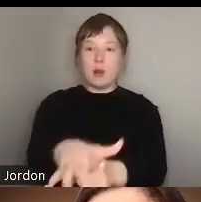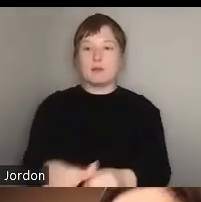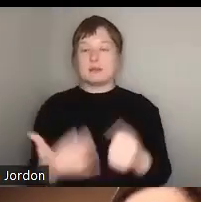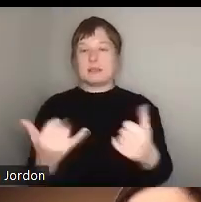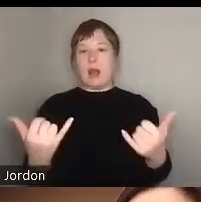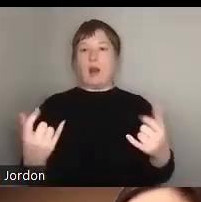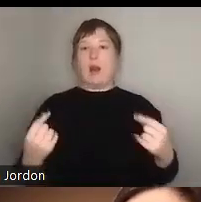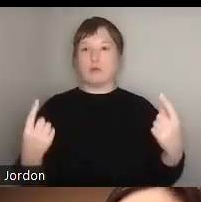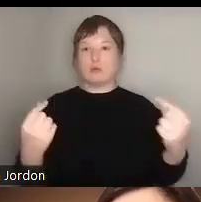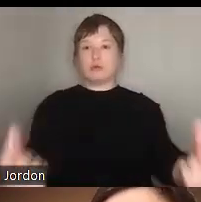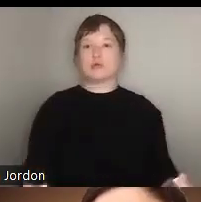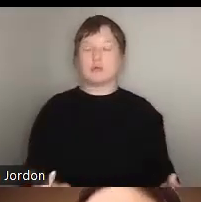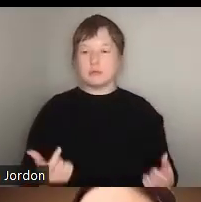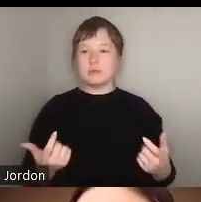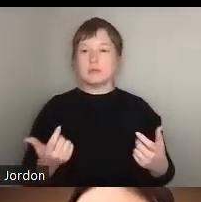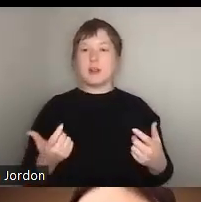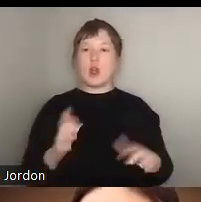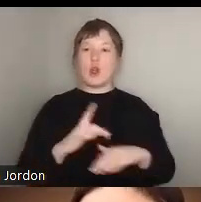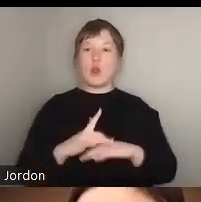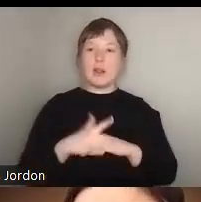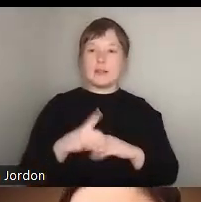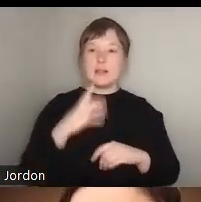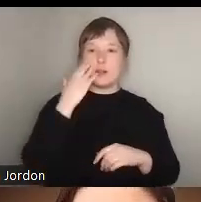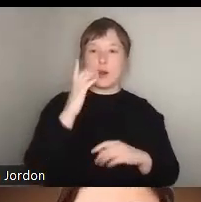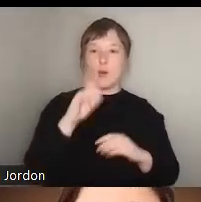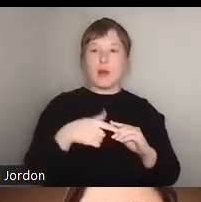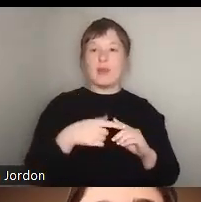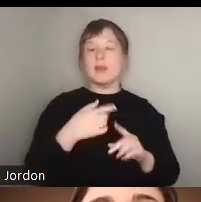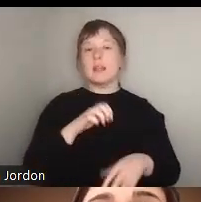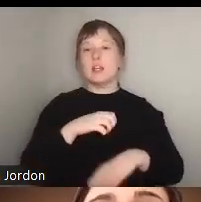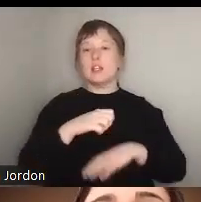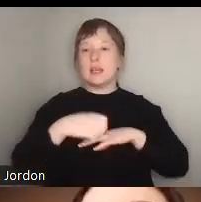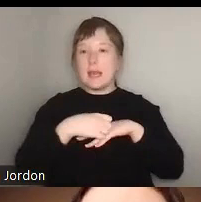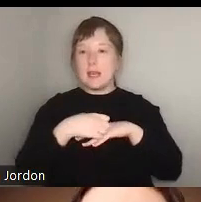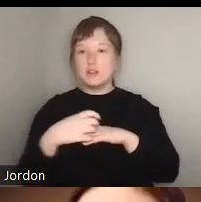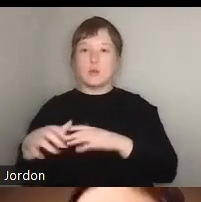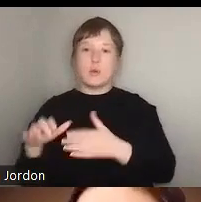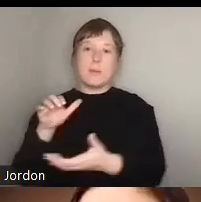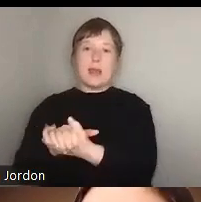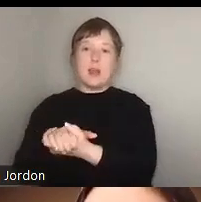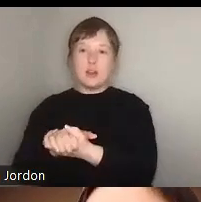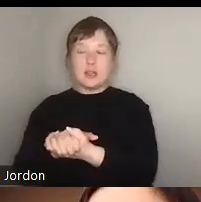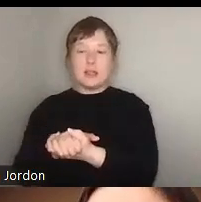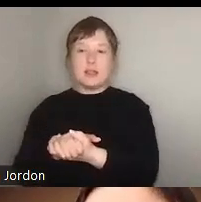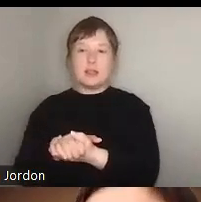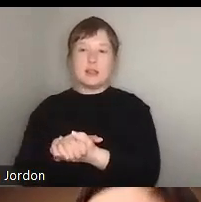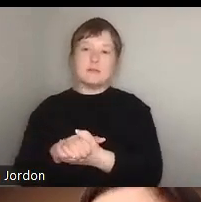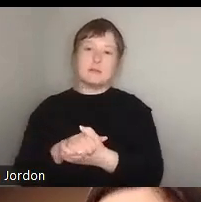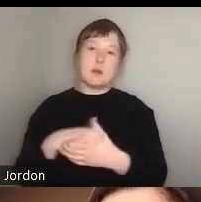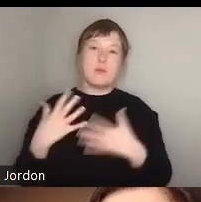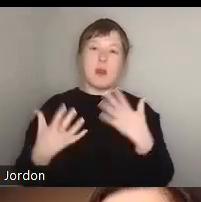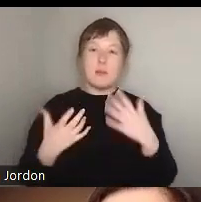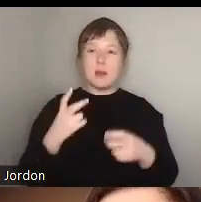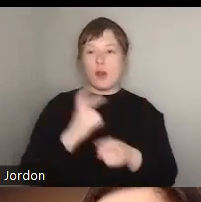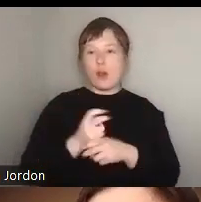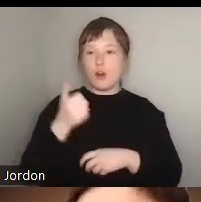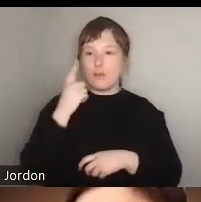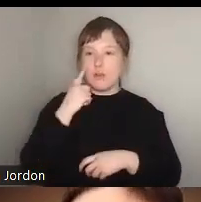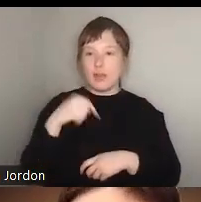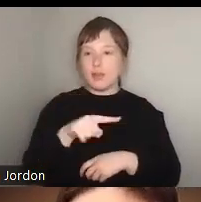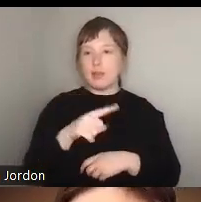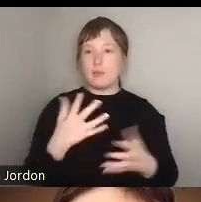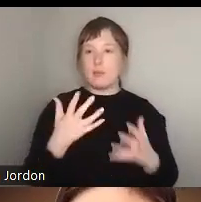on, because they know that once somebody's engaged or once somebody is married, it's likely going to be a lot harder for them to want to leave